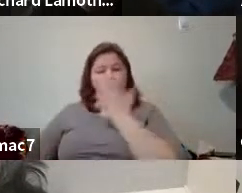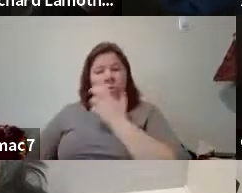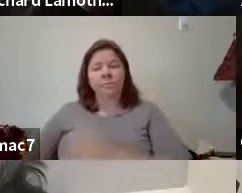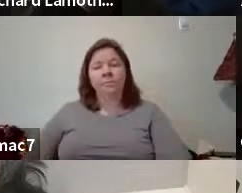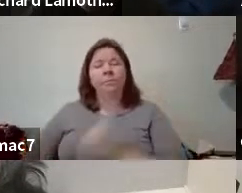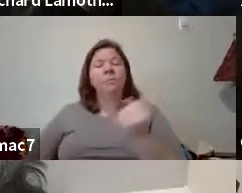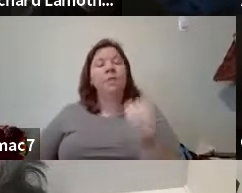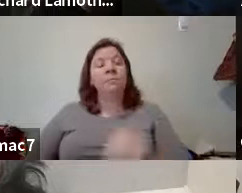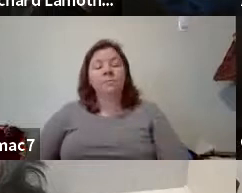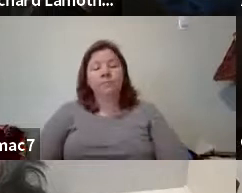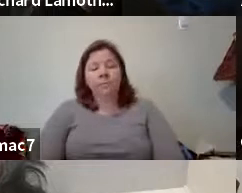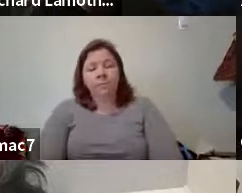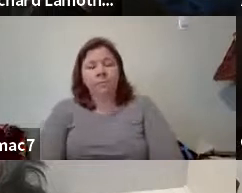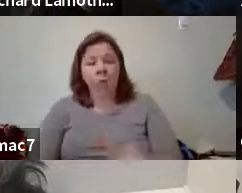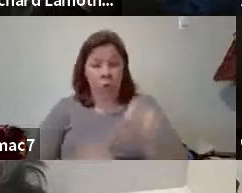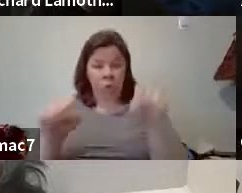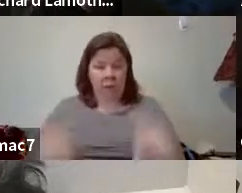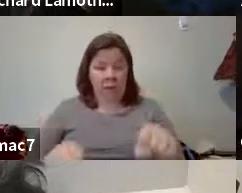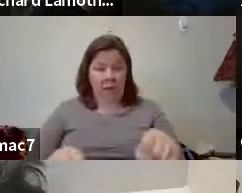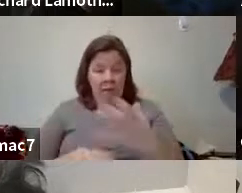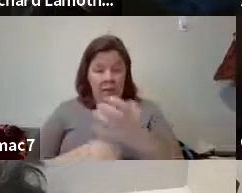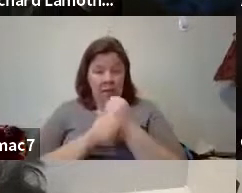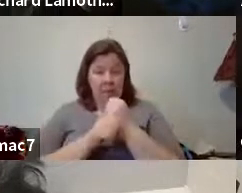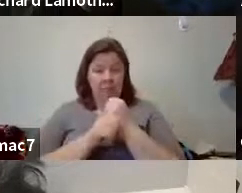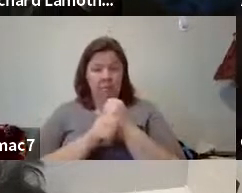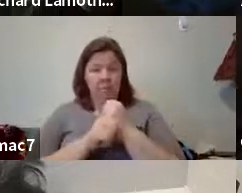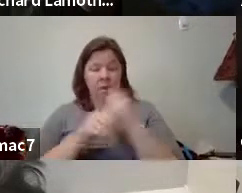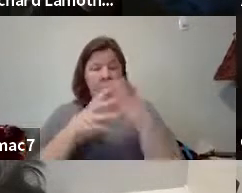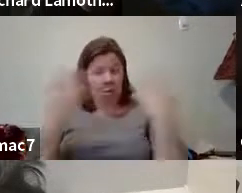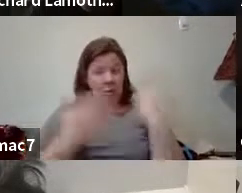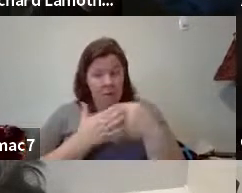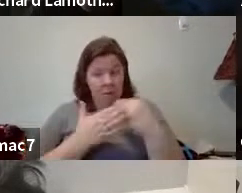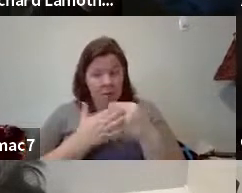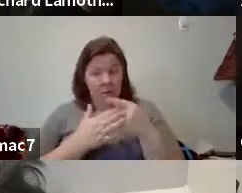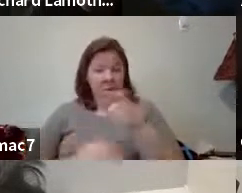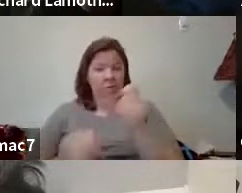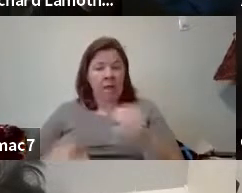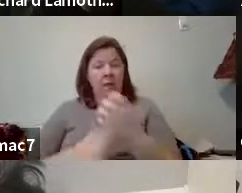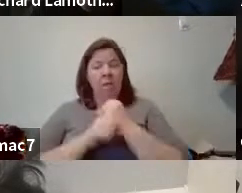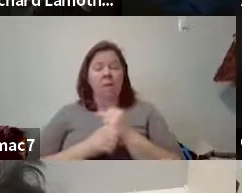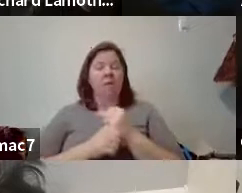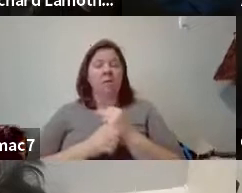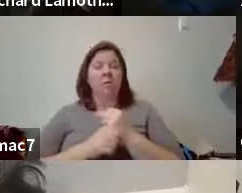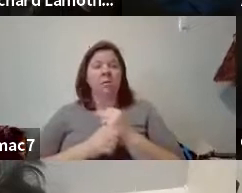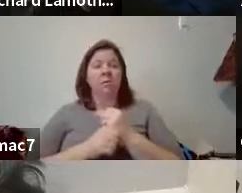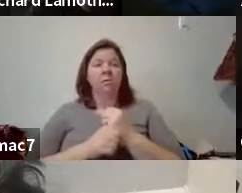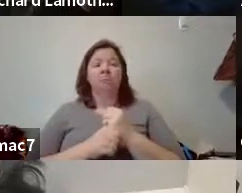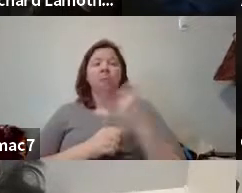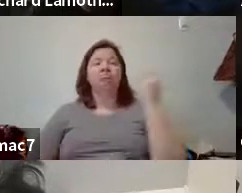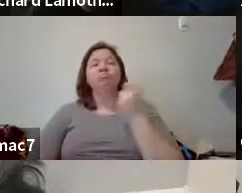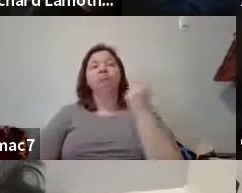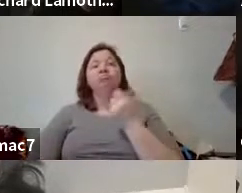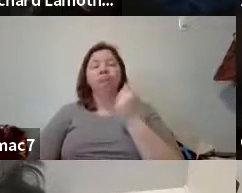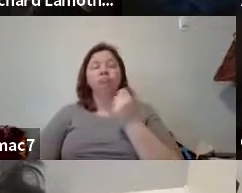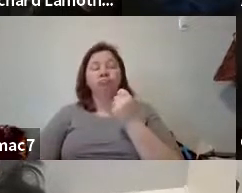So you can gain a lot of money, you can gain it residually, and then when you get to the